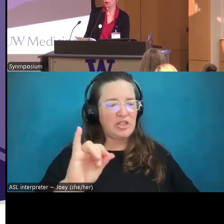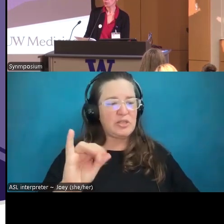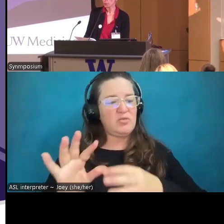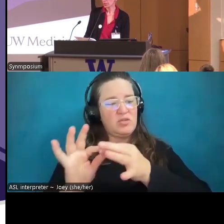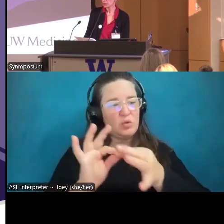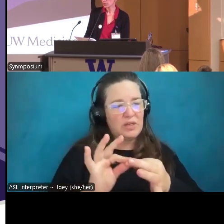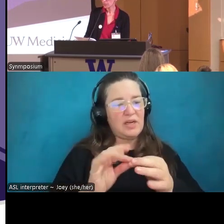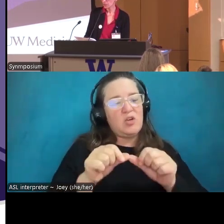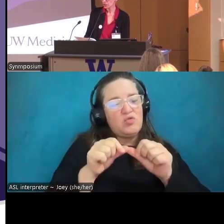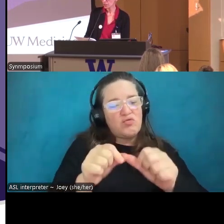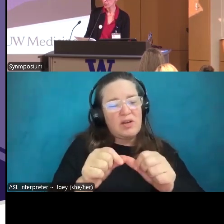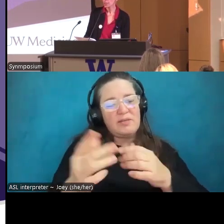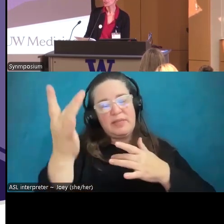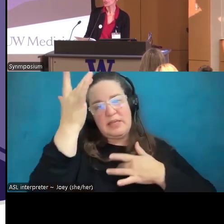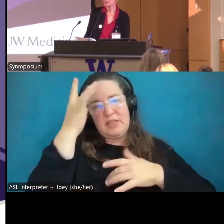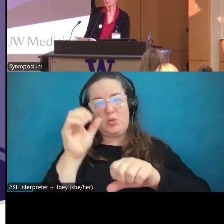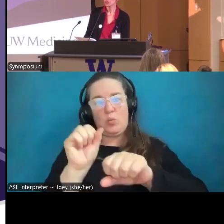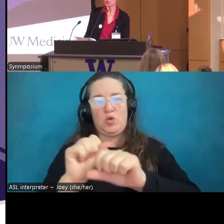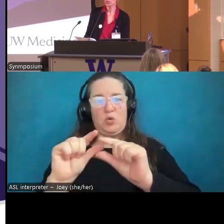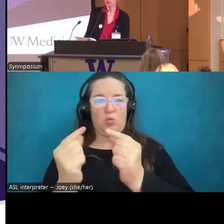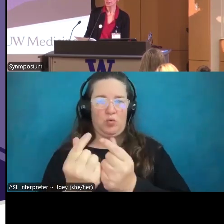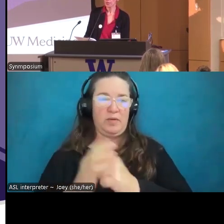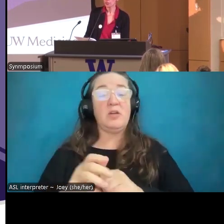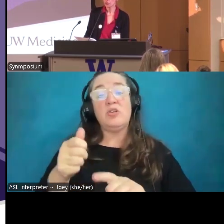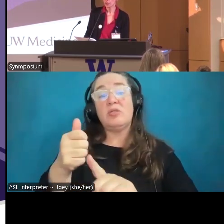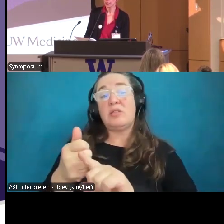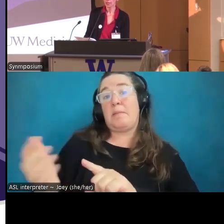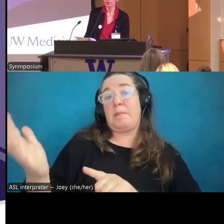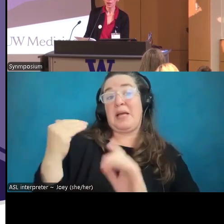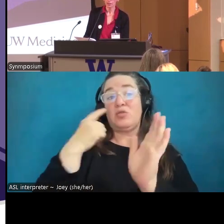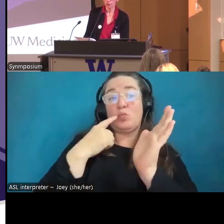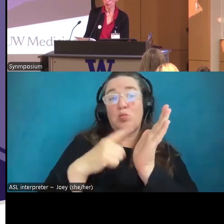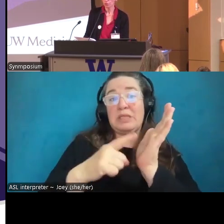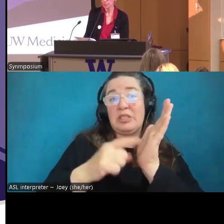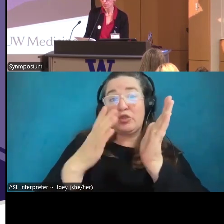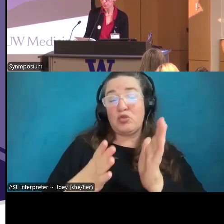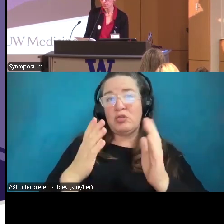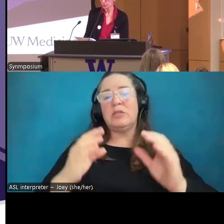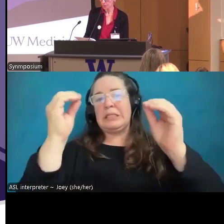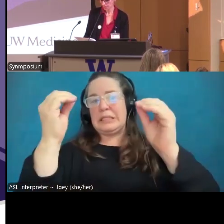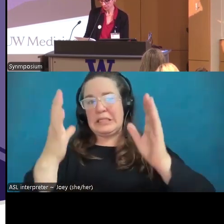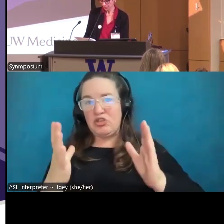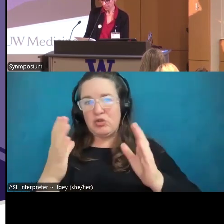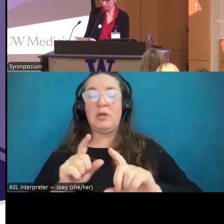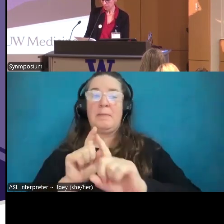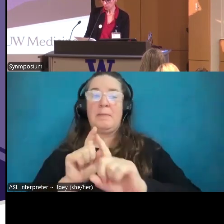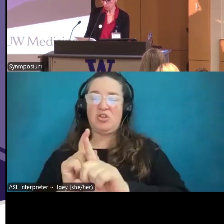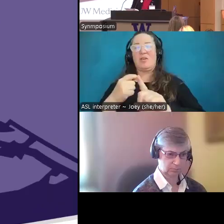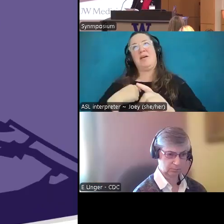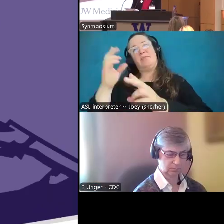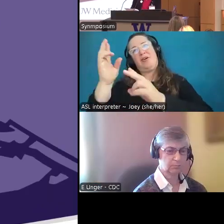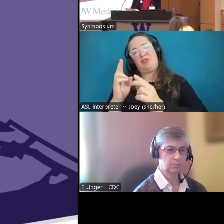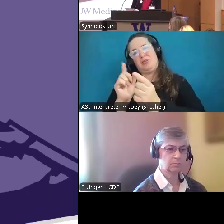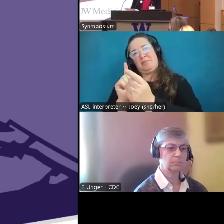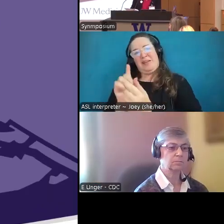a path-breaking researcher, she's a teacher, she's a mentor, and I have had the honor of meeting with her in person. Please